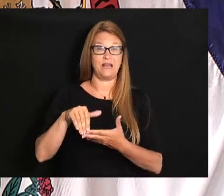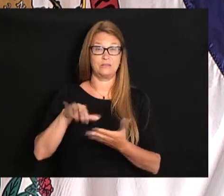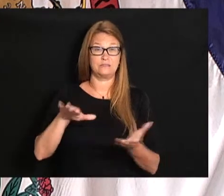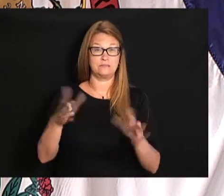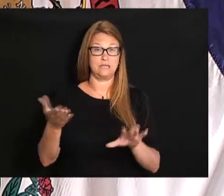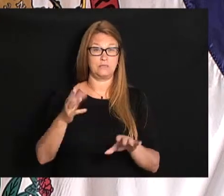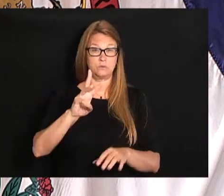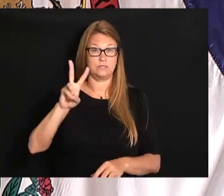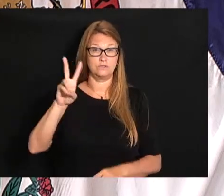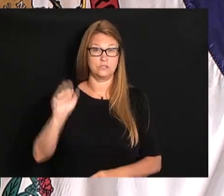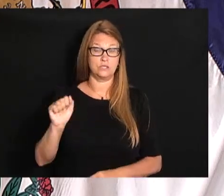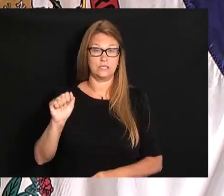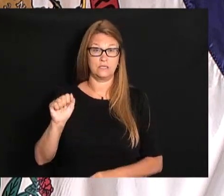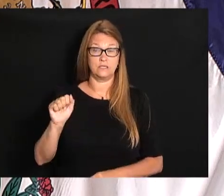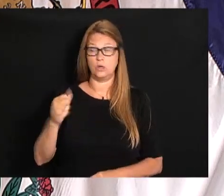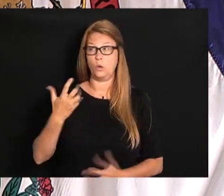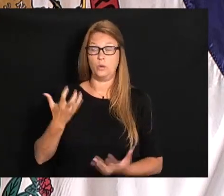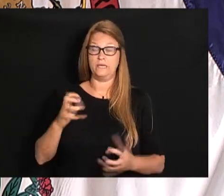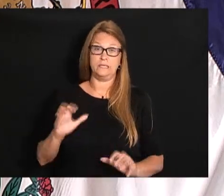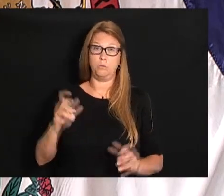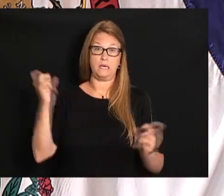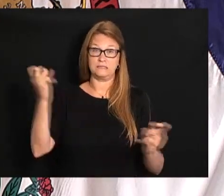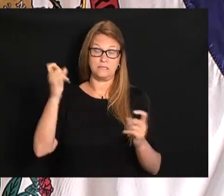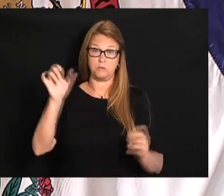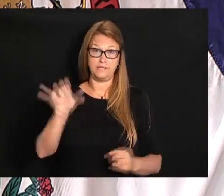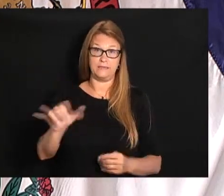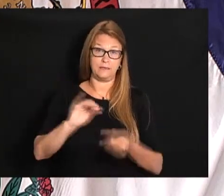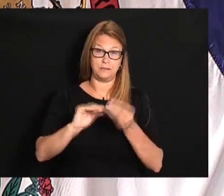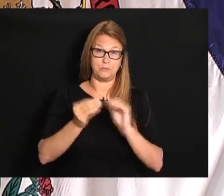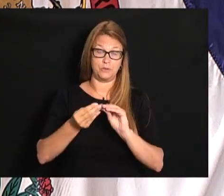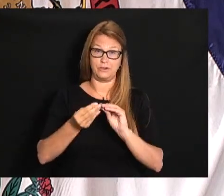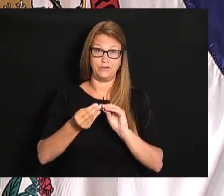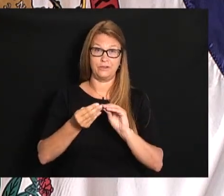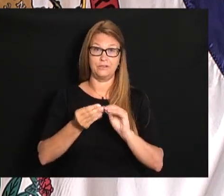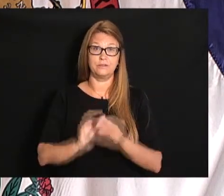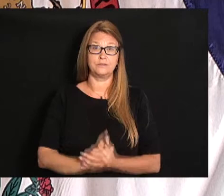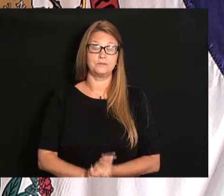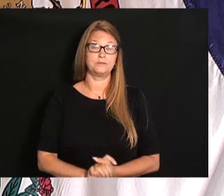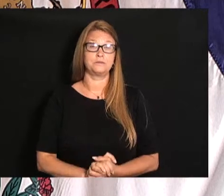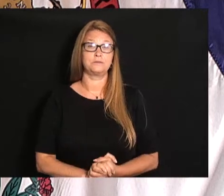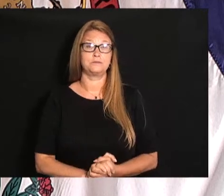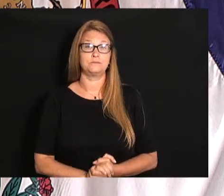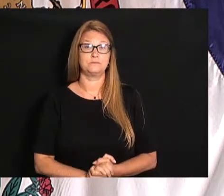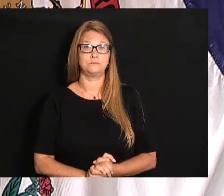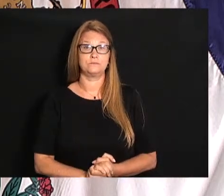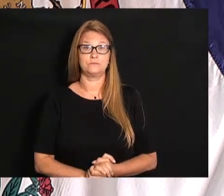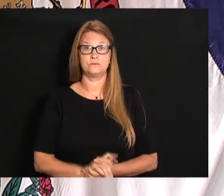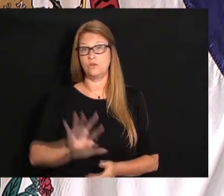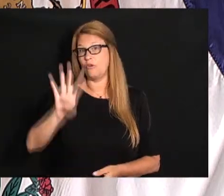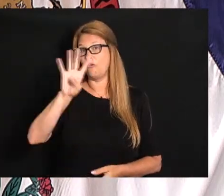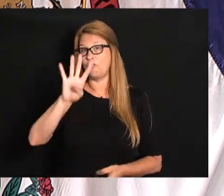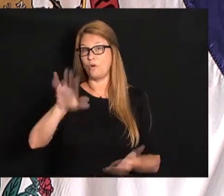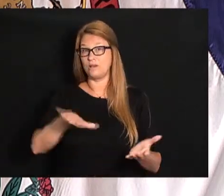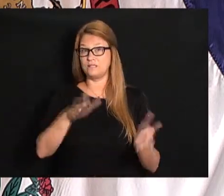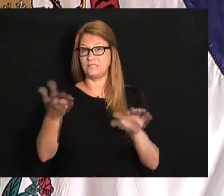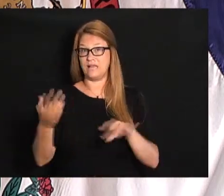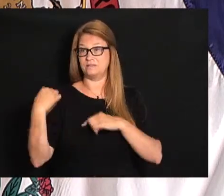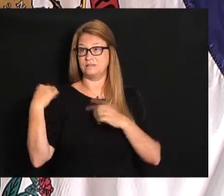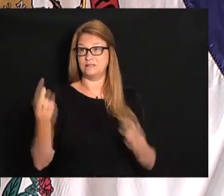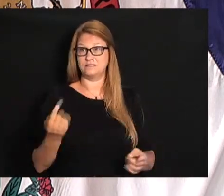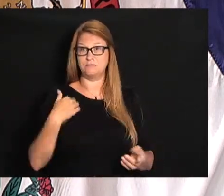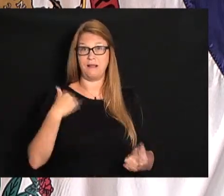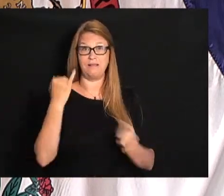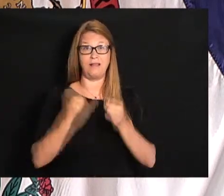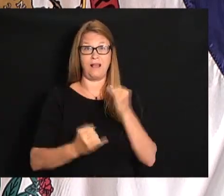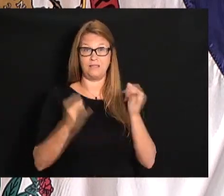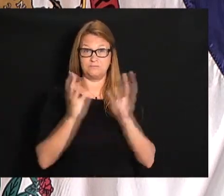It's a milestone that none of us want to celebrate in any way. We only have 4 additional deaths since my last